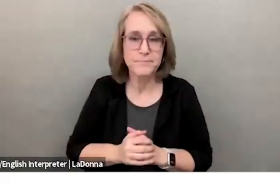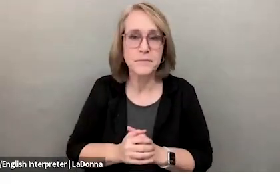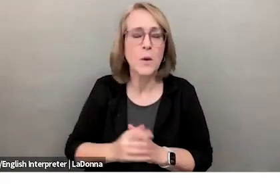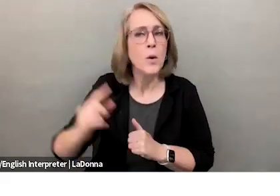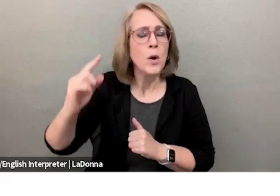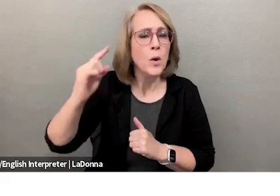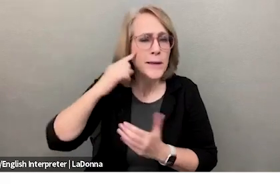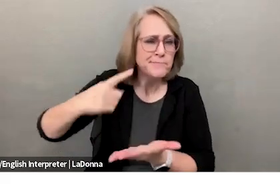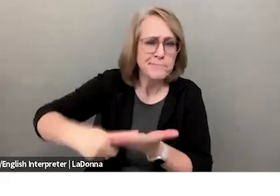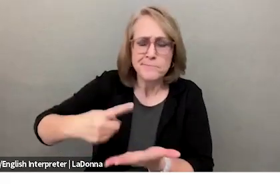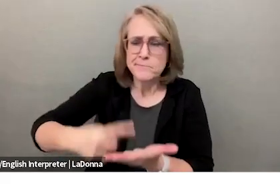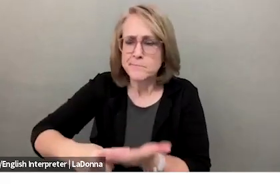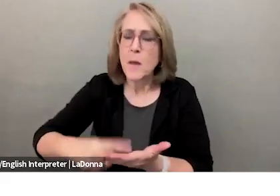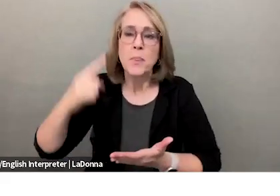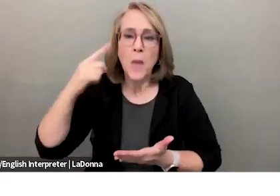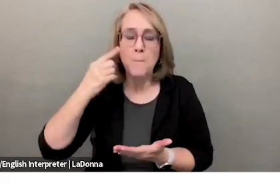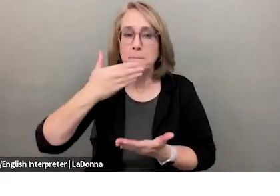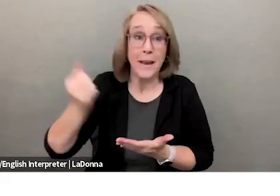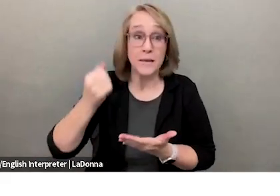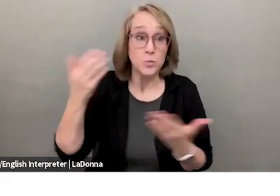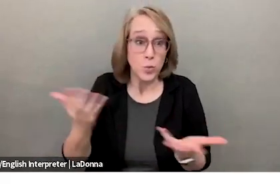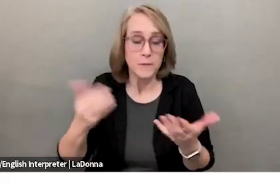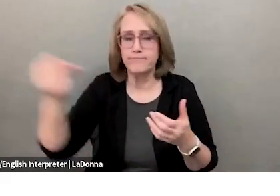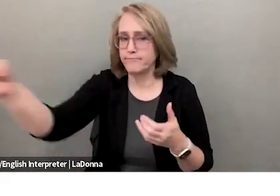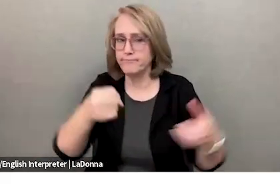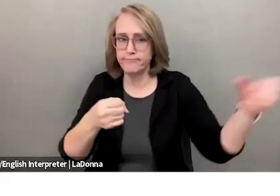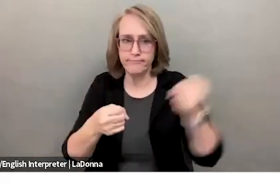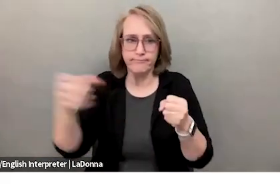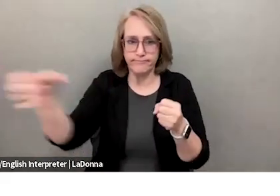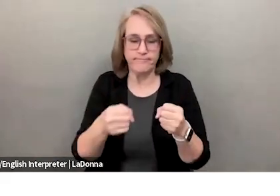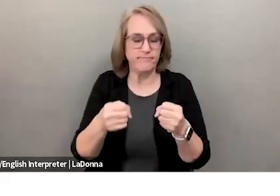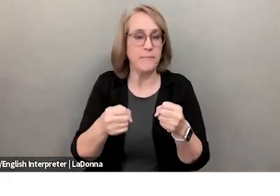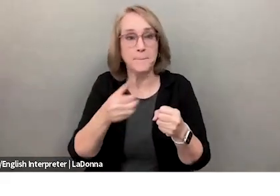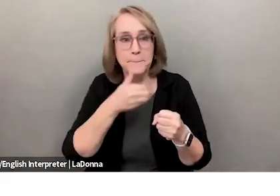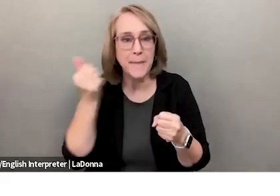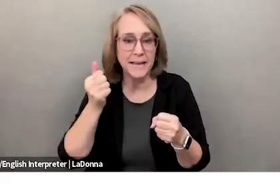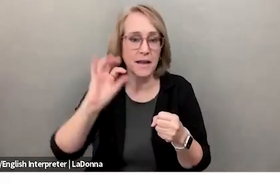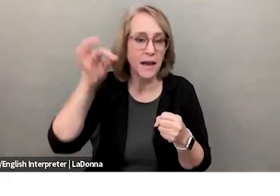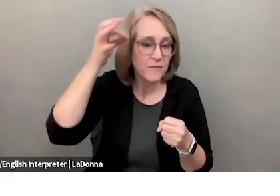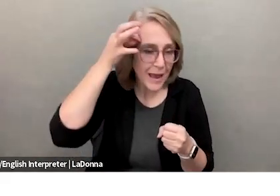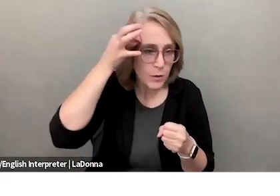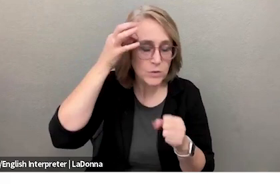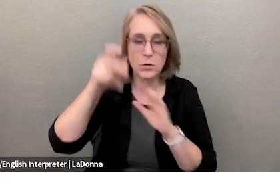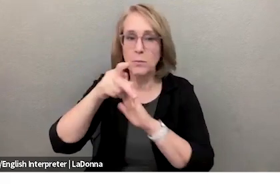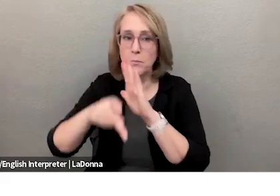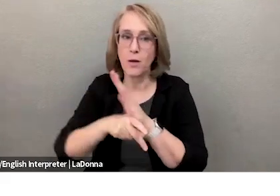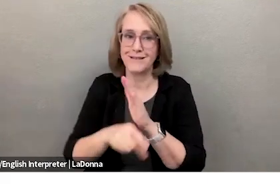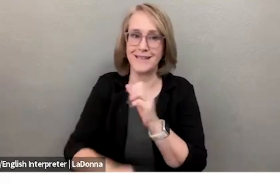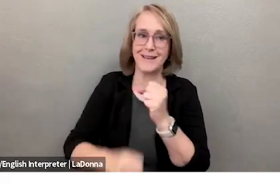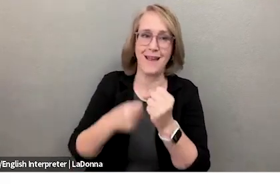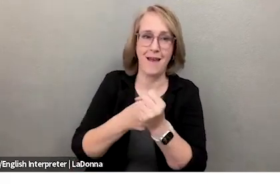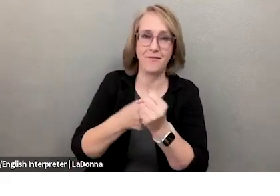be instructive to hear from several of the federal policy and advocacy leaders focused on RAISE and family caregiving